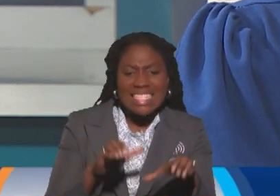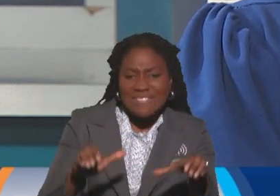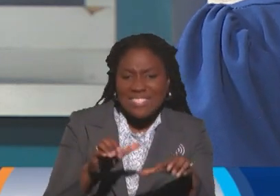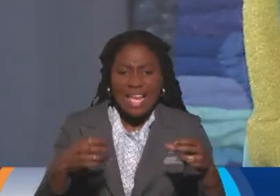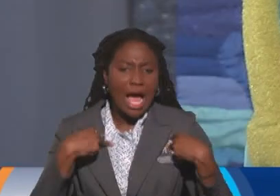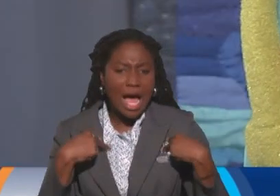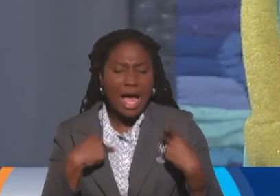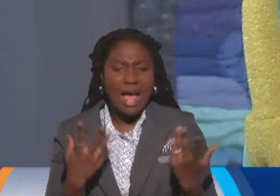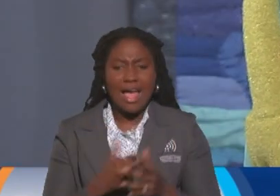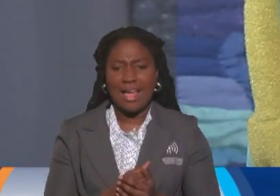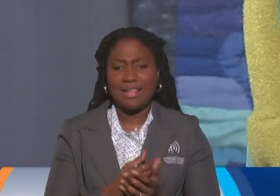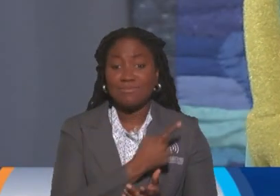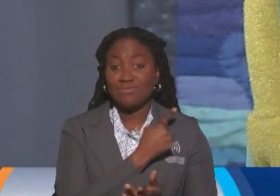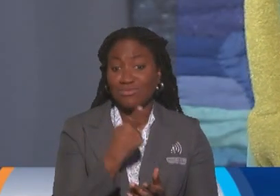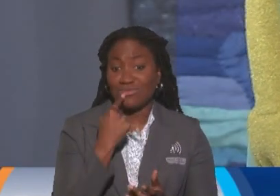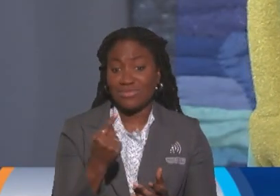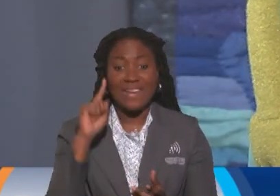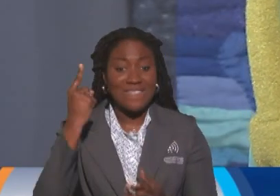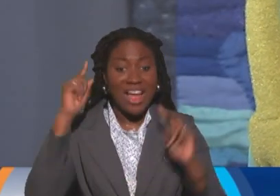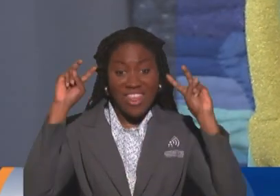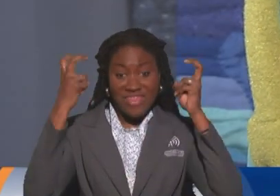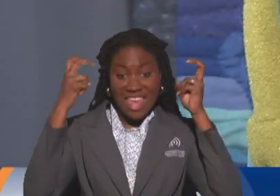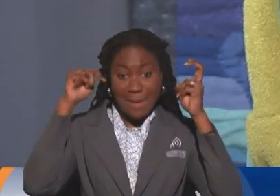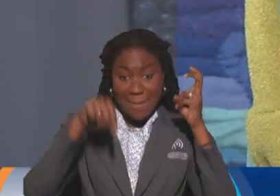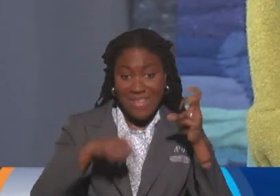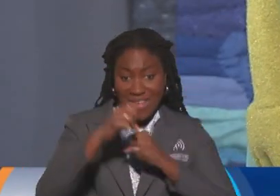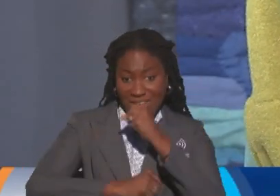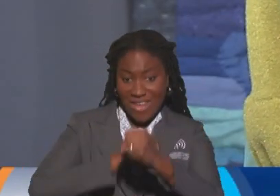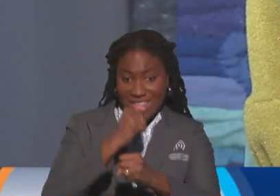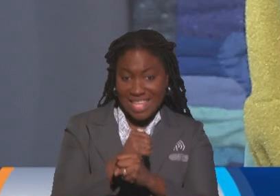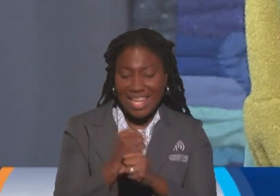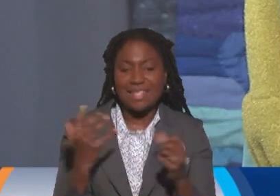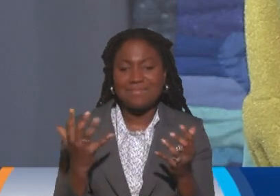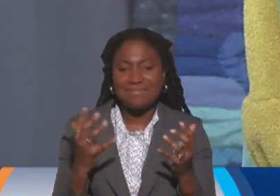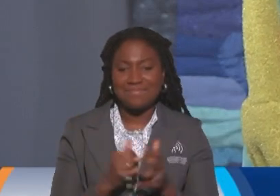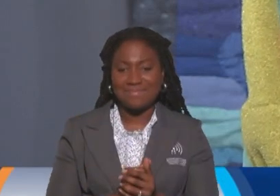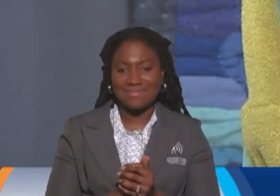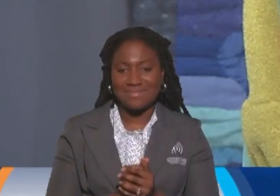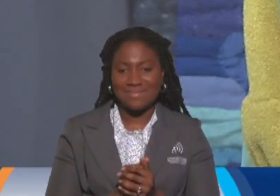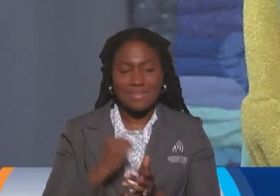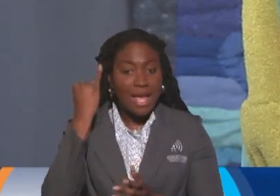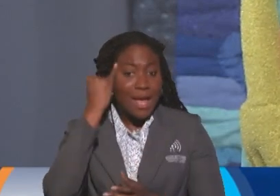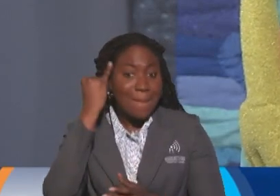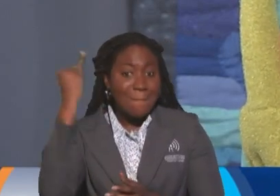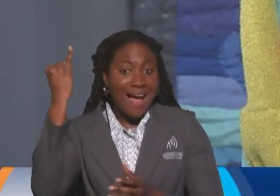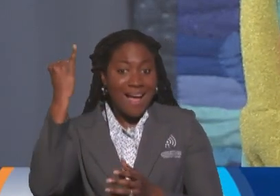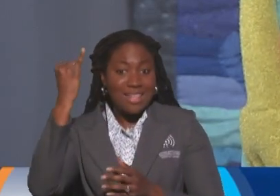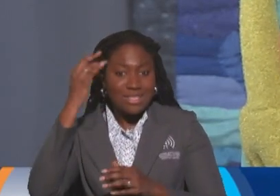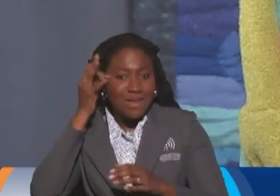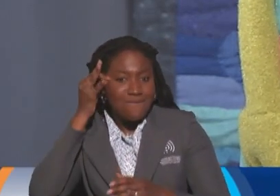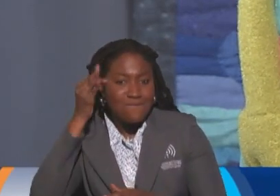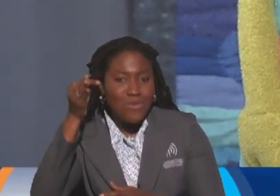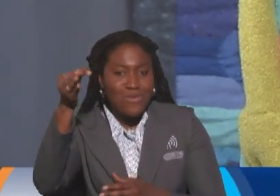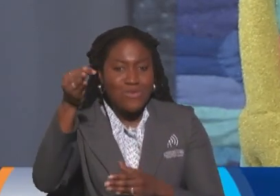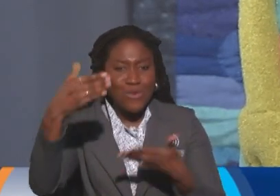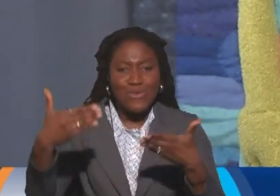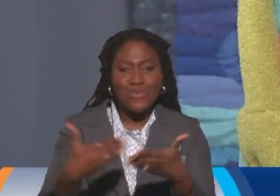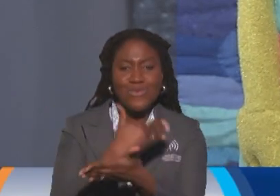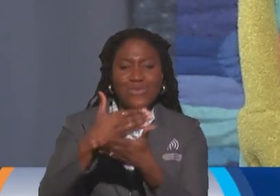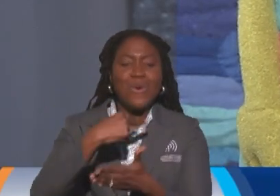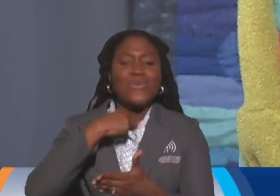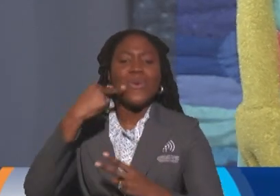forward to? Okay, so first of all, the theme for this year's festival is Imagine the Future, New Voices. And it really is